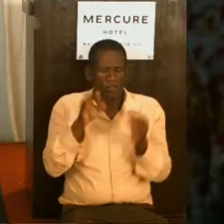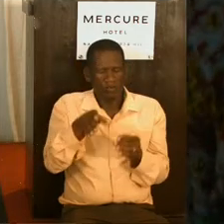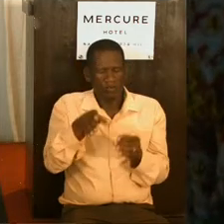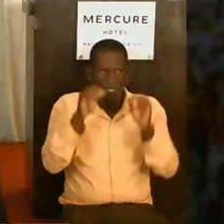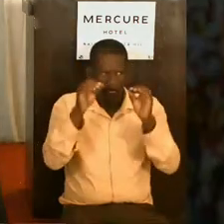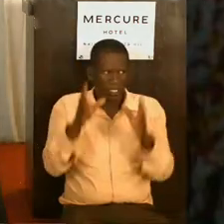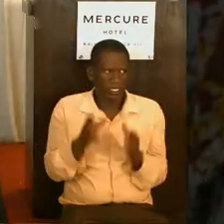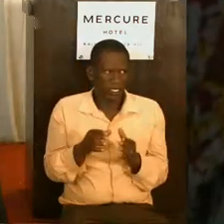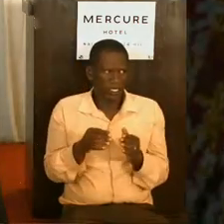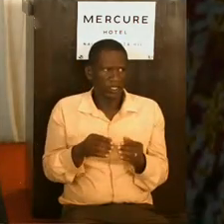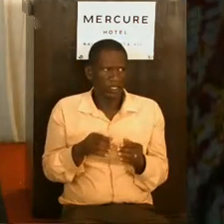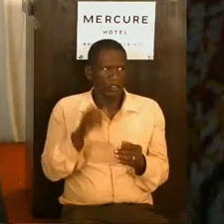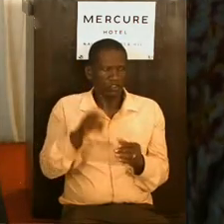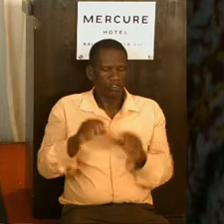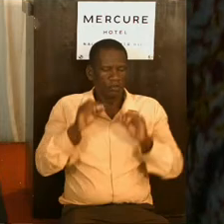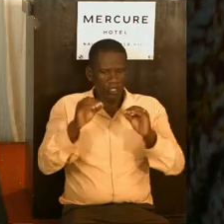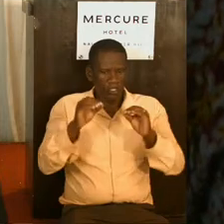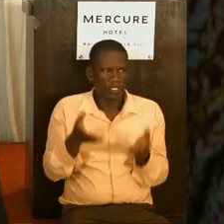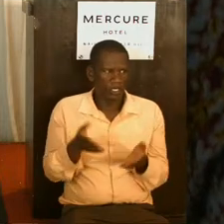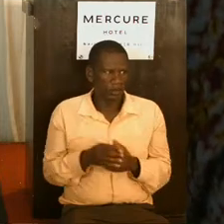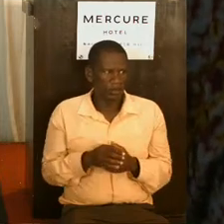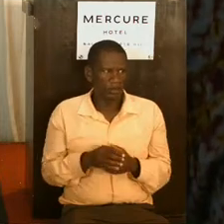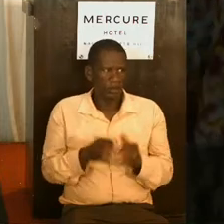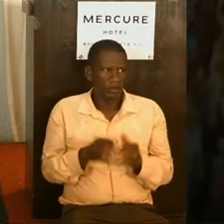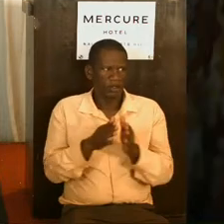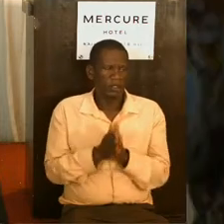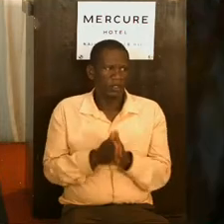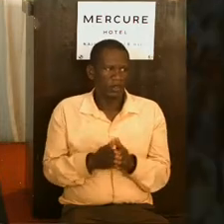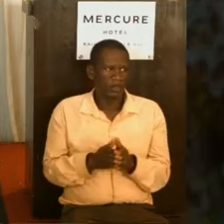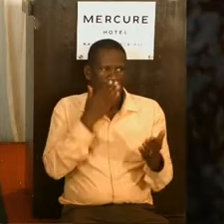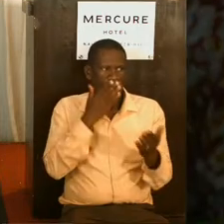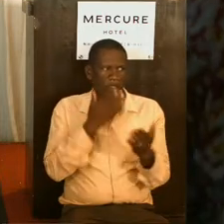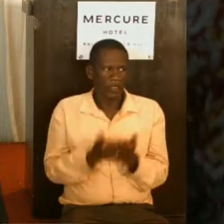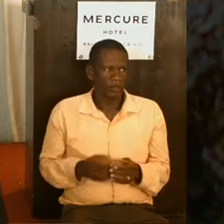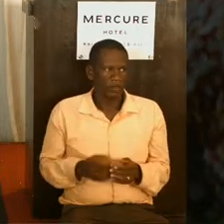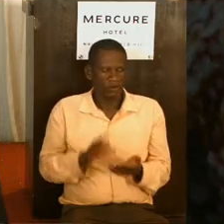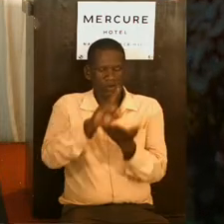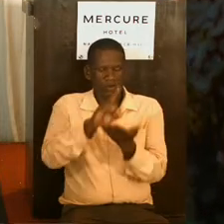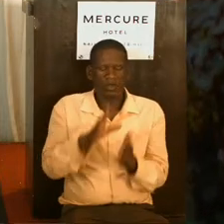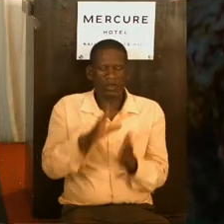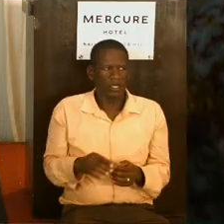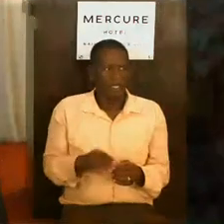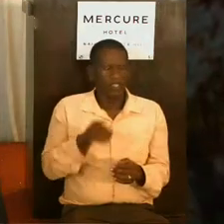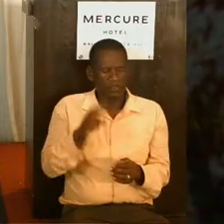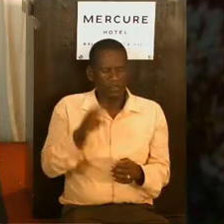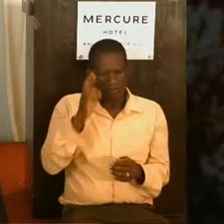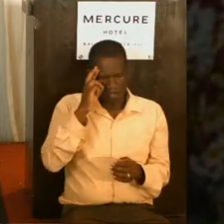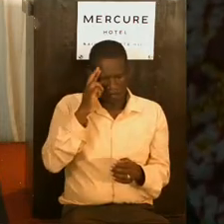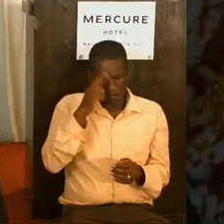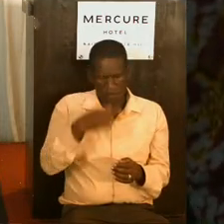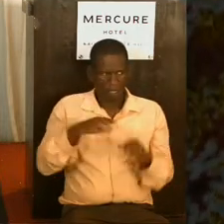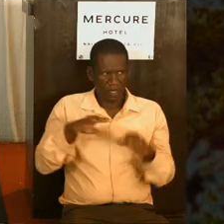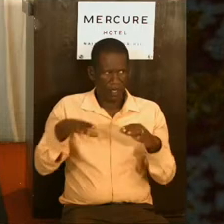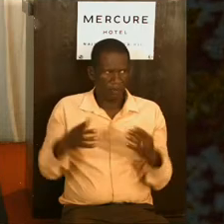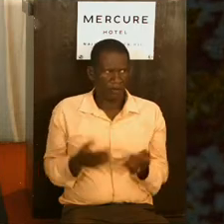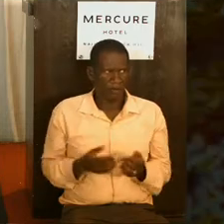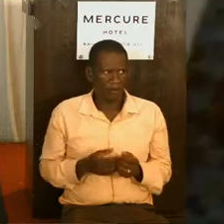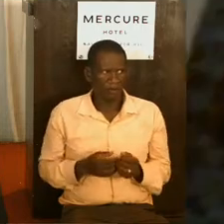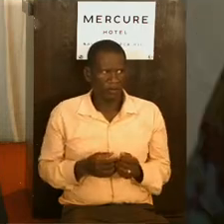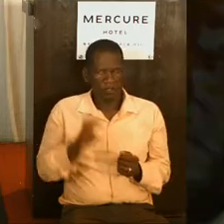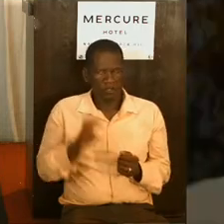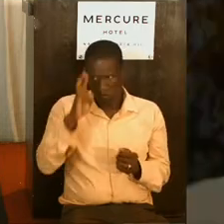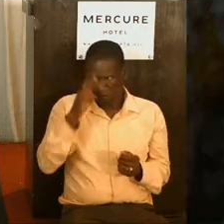yeah I was supposed to be teaching and thank you Dr because you reminded me of